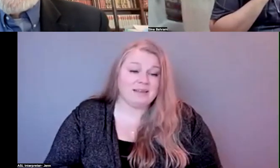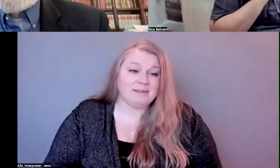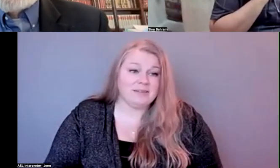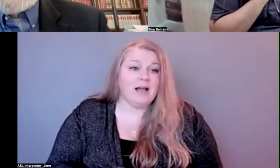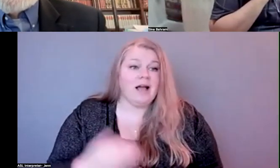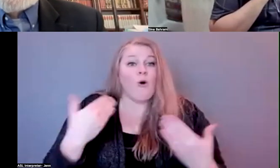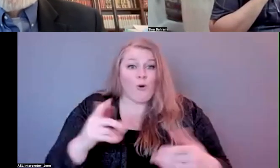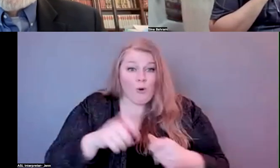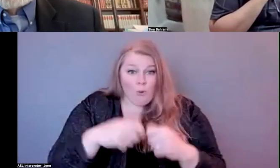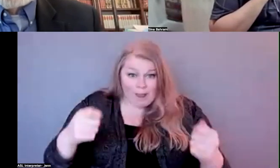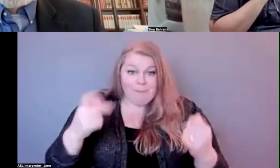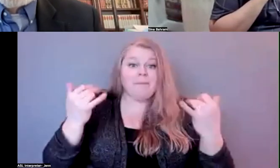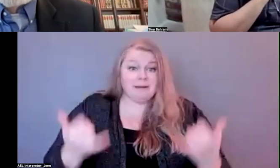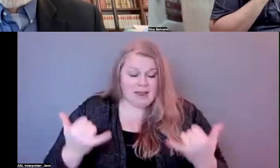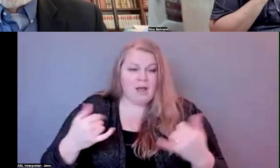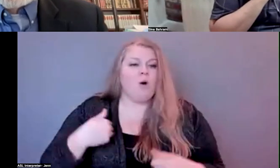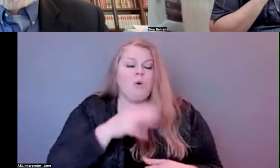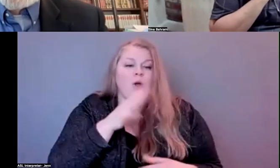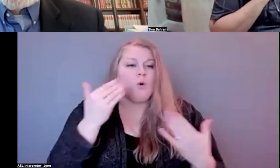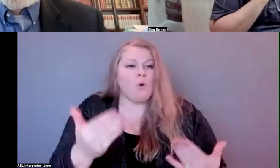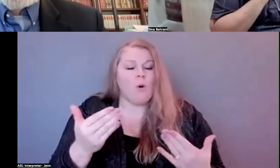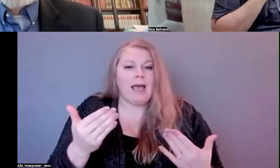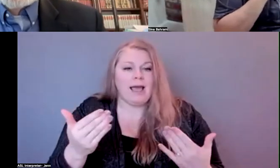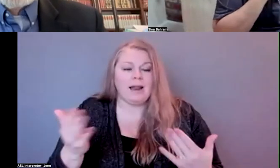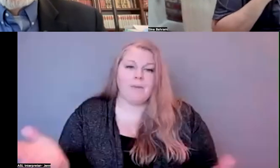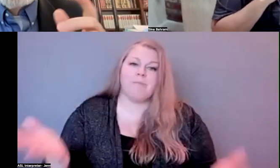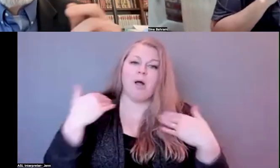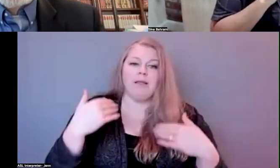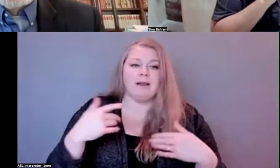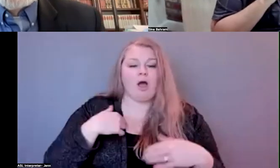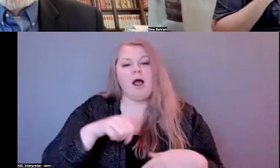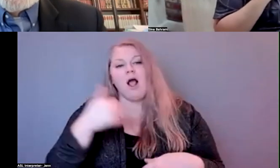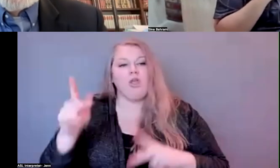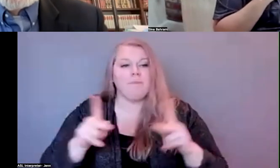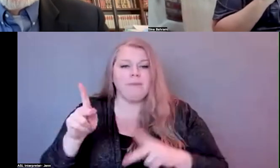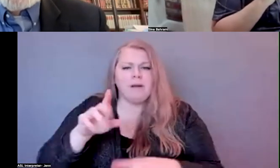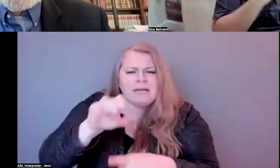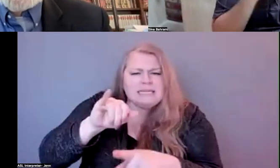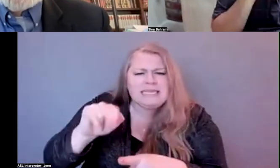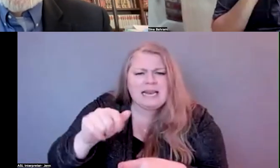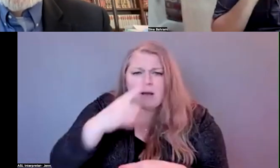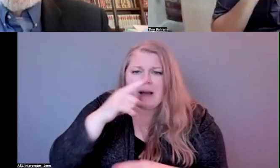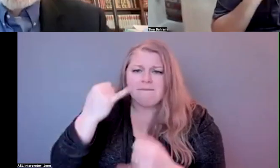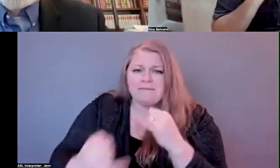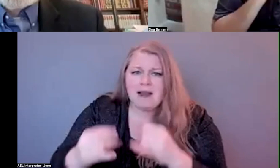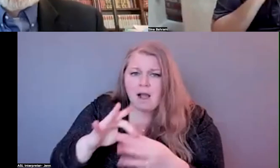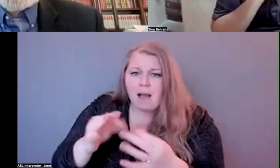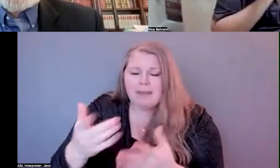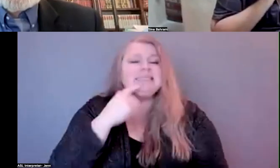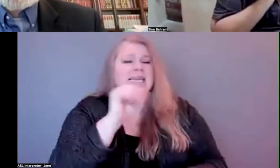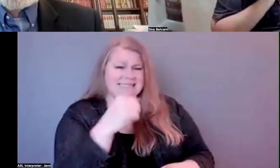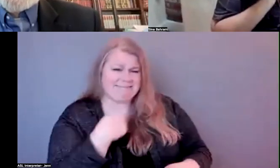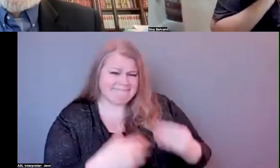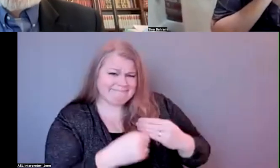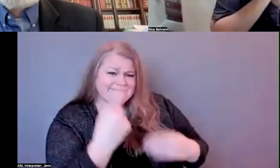going to wrap up now so that we can bring in our other people. Sina, did you have any final comments? I wanted to add one